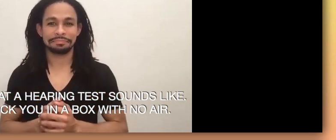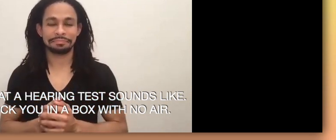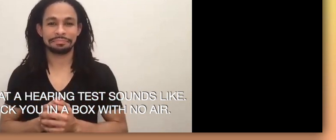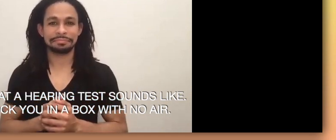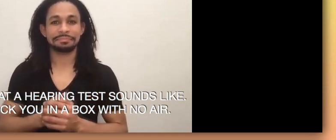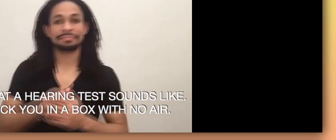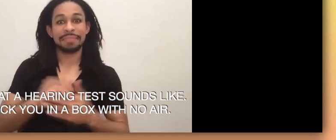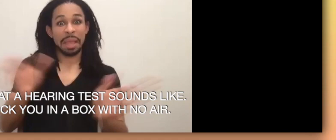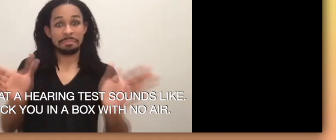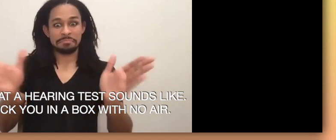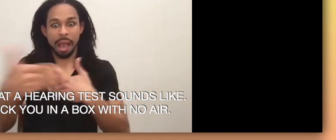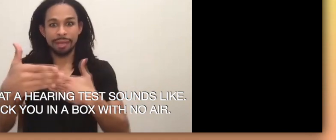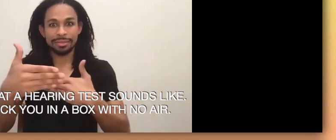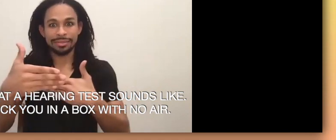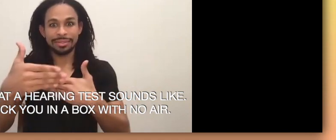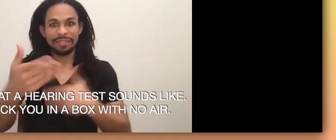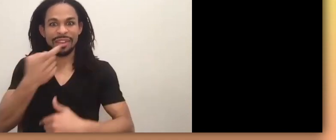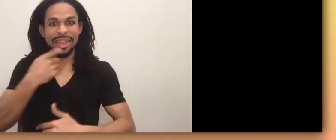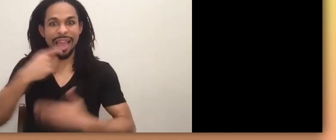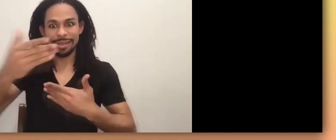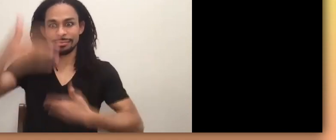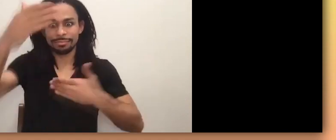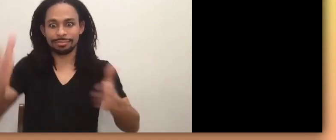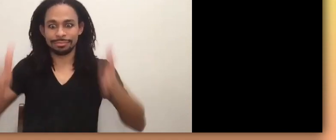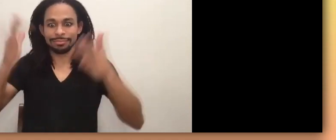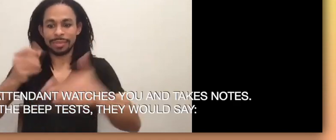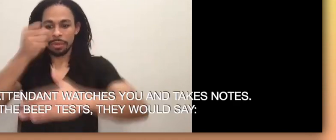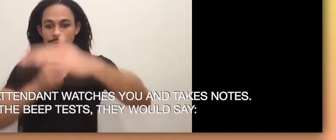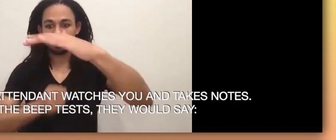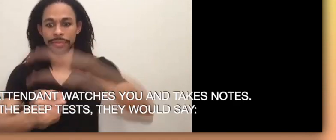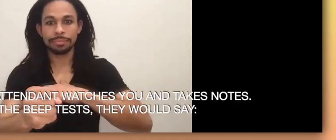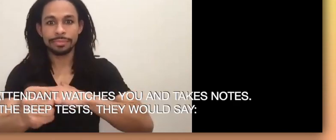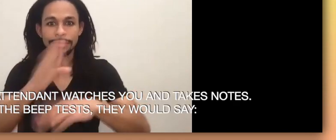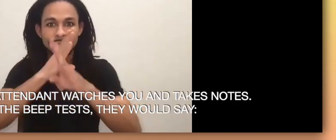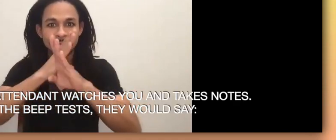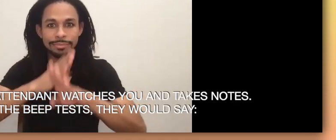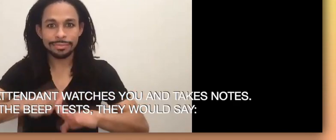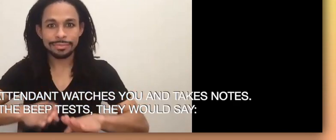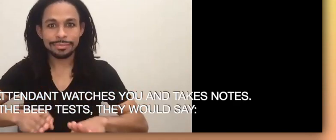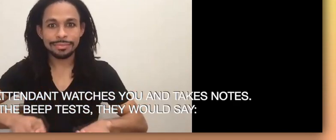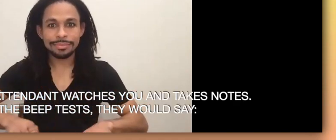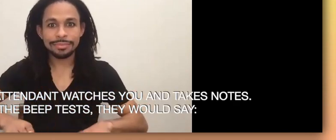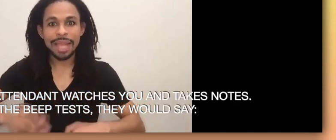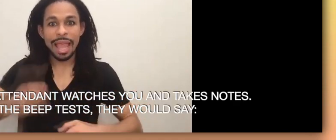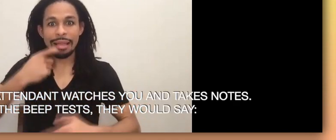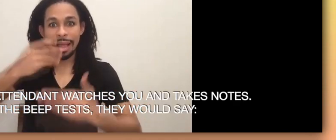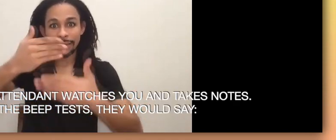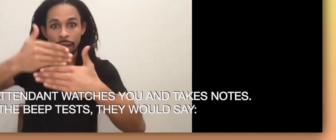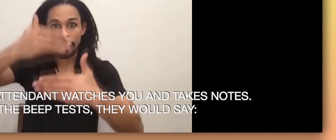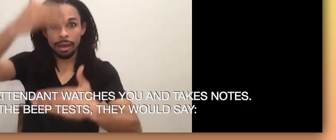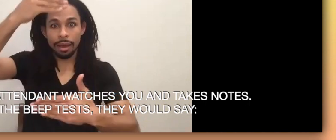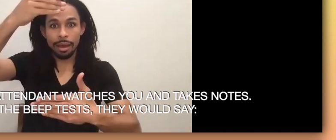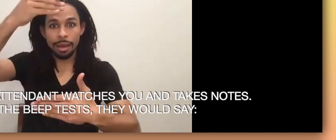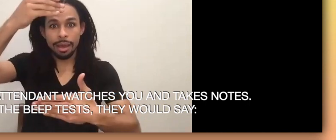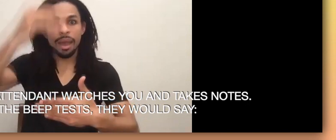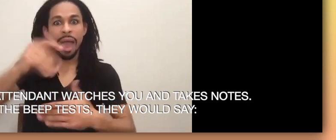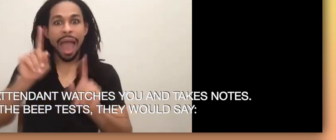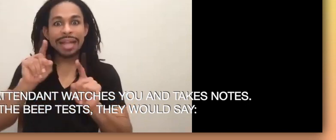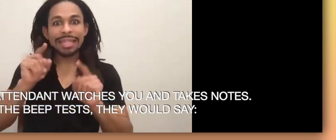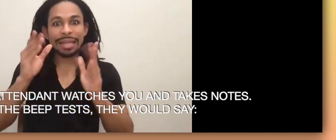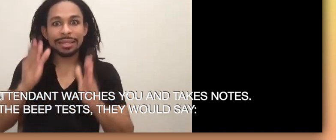They lock you in a box with no air. Through glass, an attendant watches you and takes